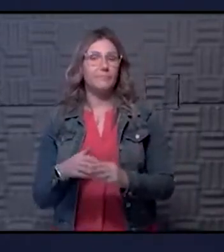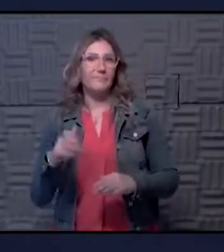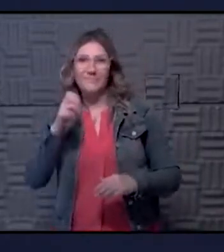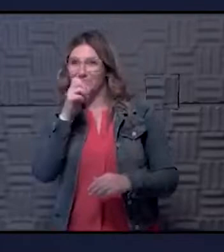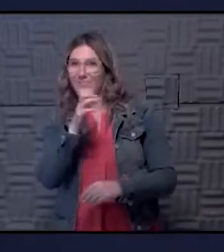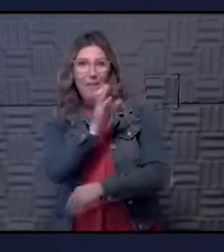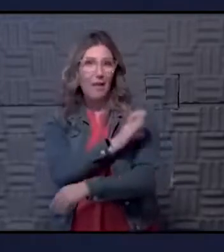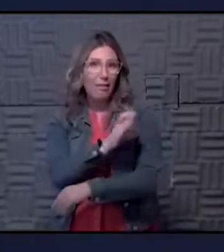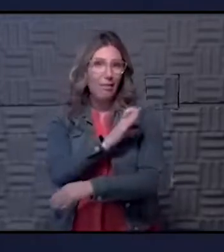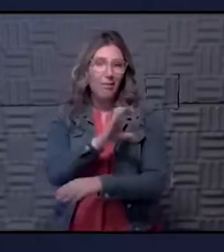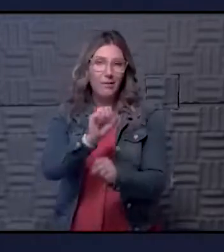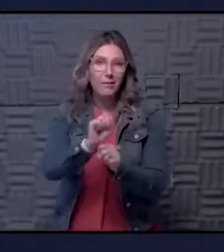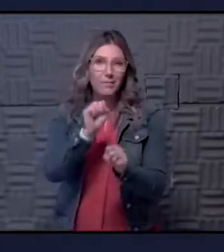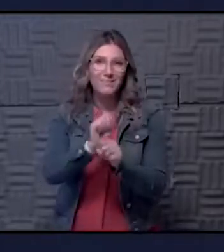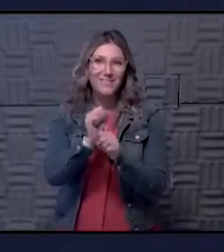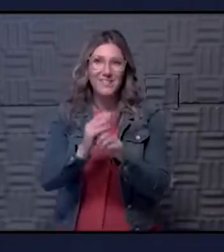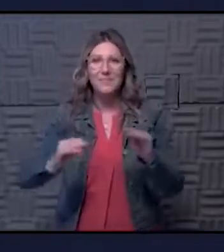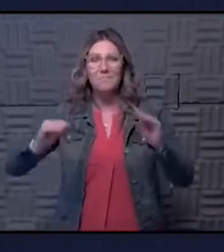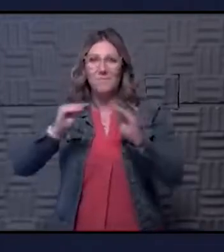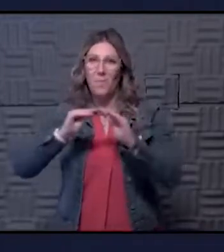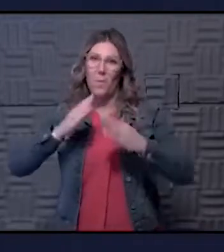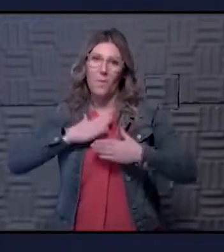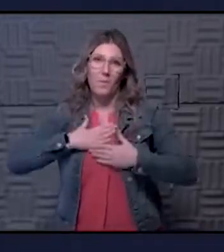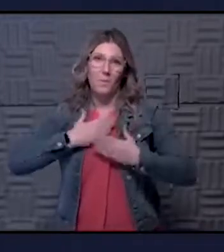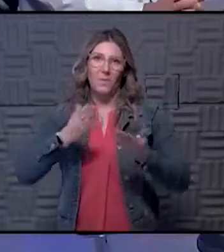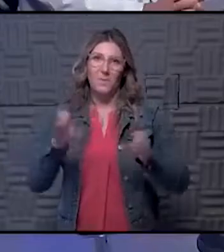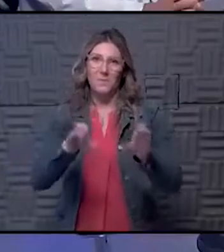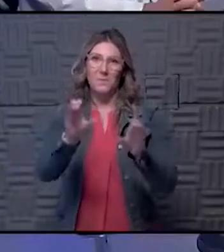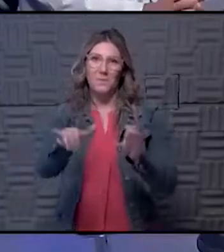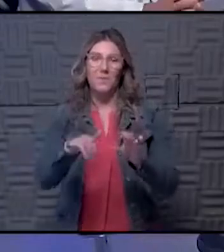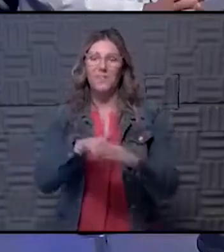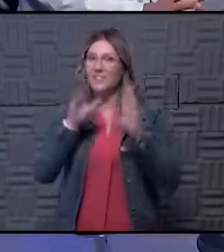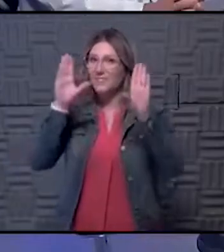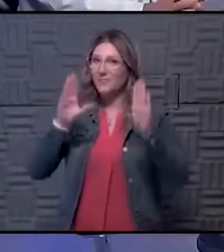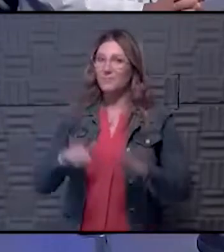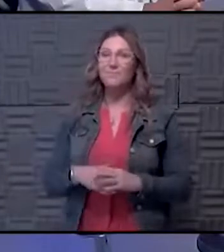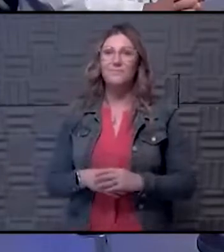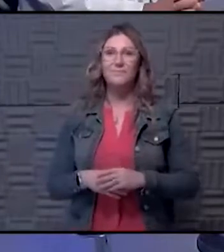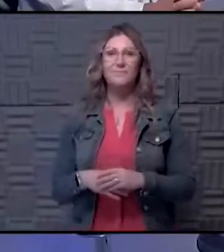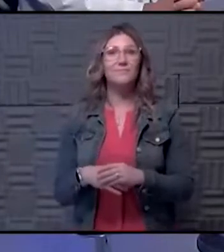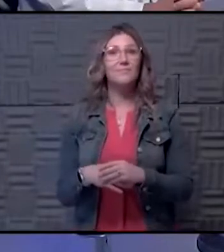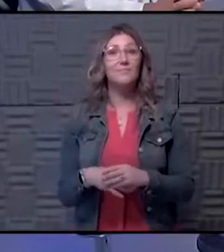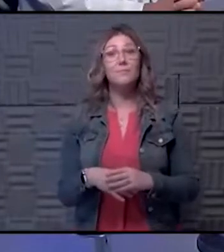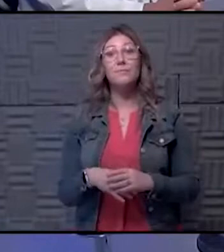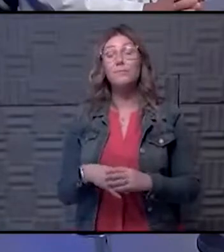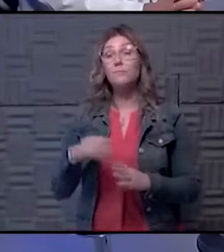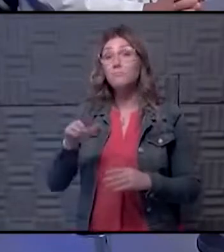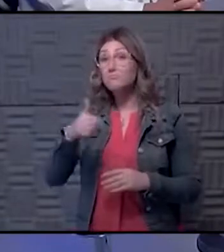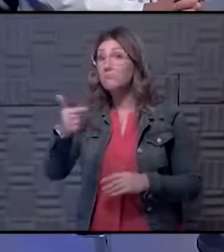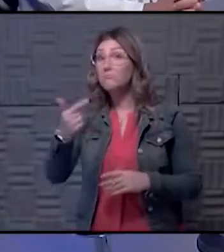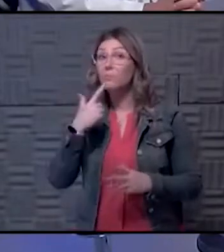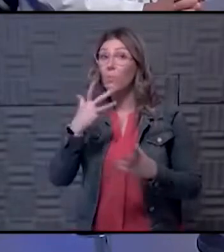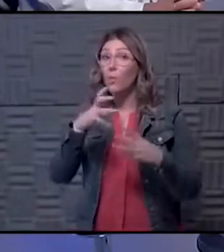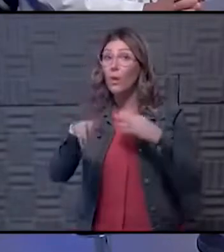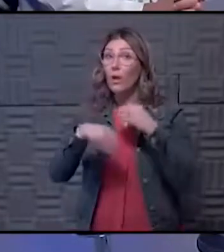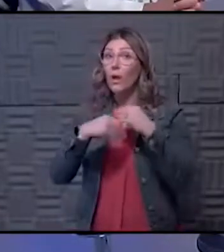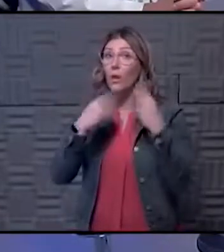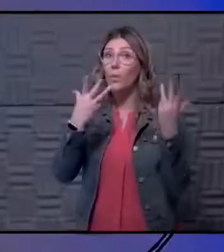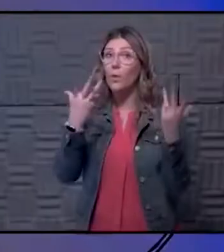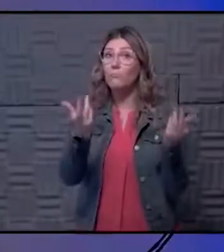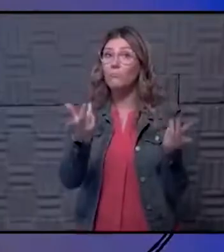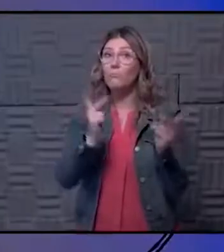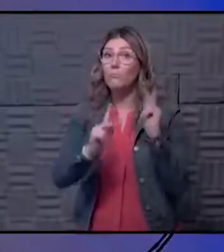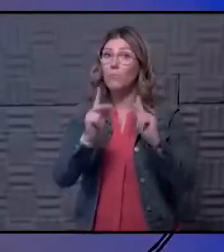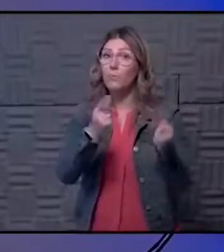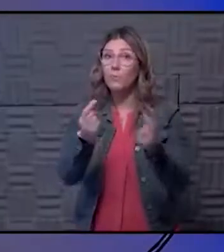non-clinical tasks to do, I'm more than happy to do that. Yeah, that's awesome. So what do you, Vanessa, anything you want to add to that about what folks can do down